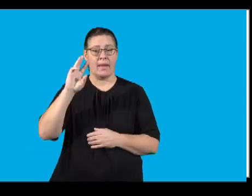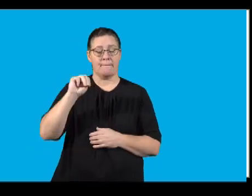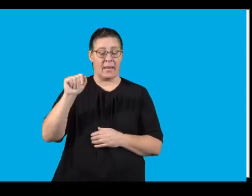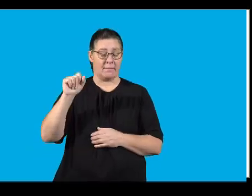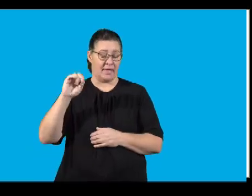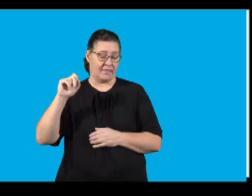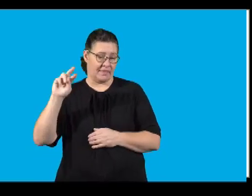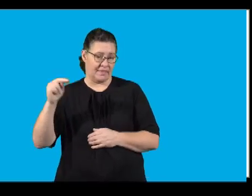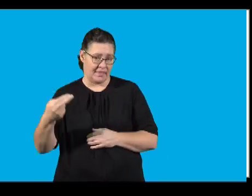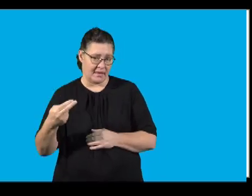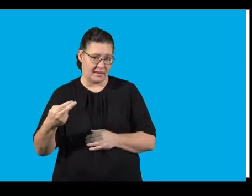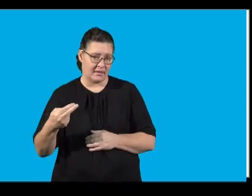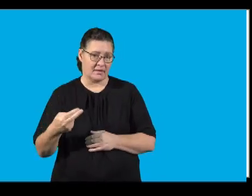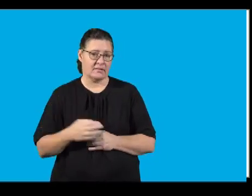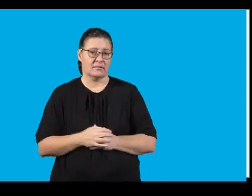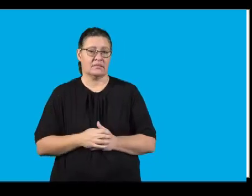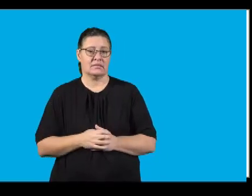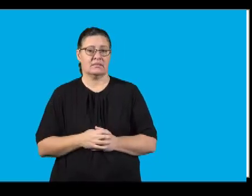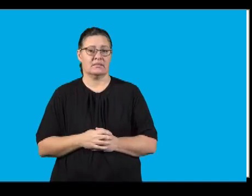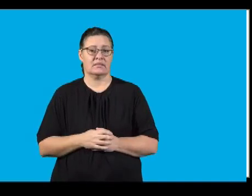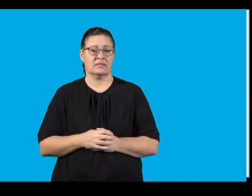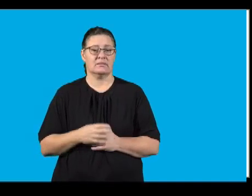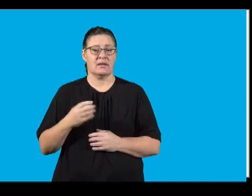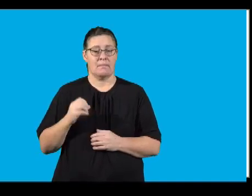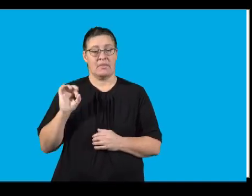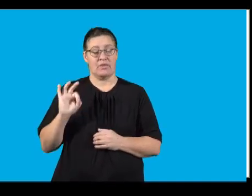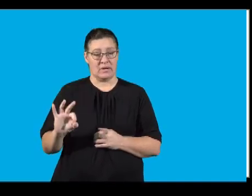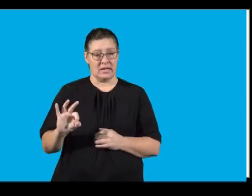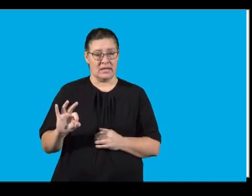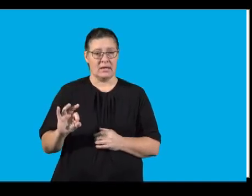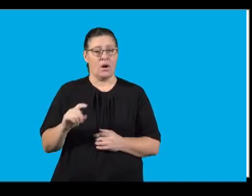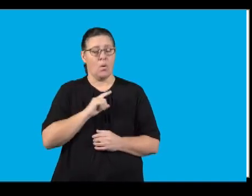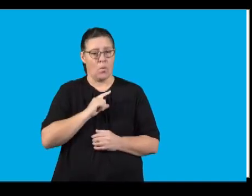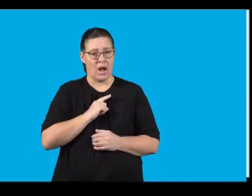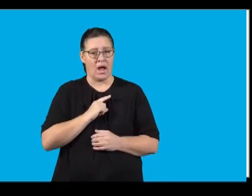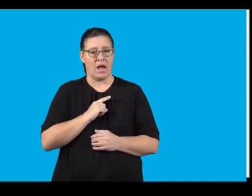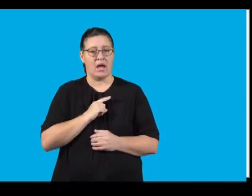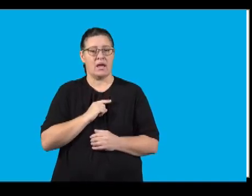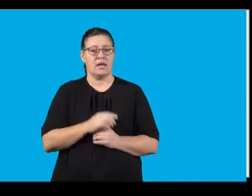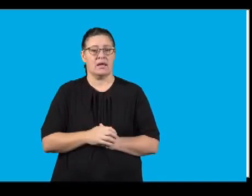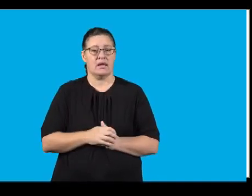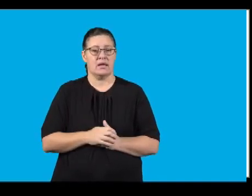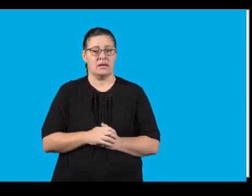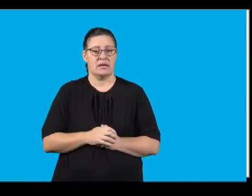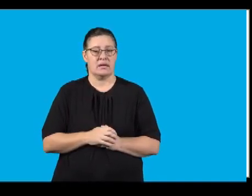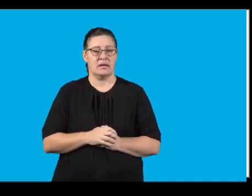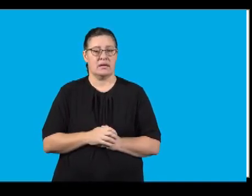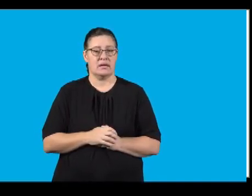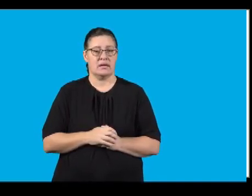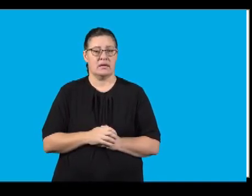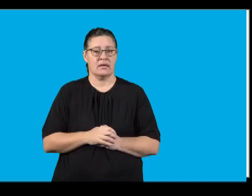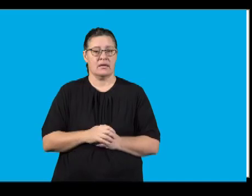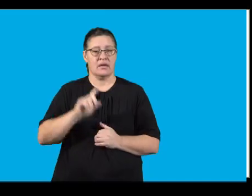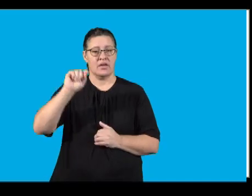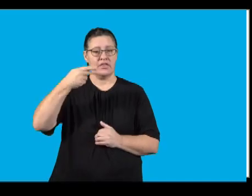have Macbeth, all right? And it's number 3 because he is the Thane of Glamis, all